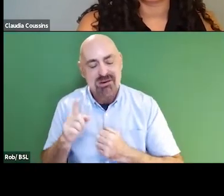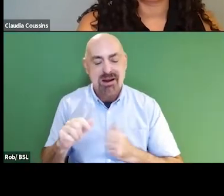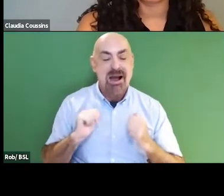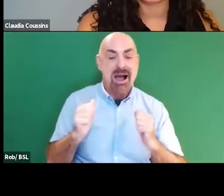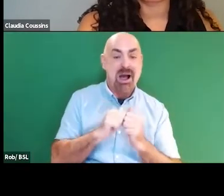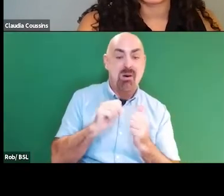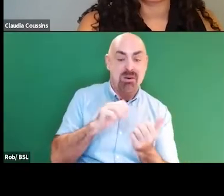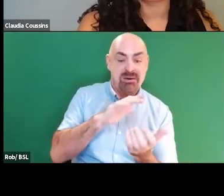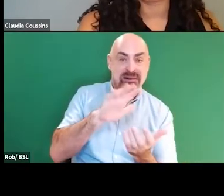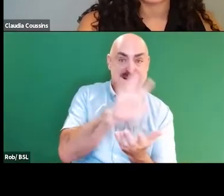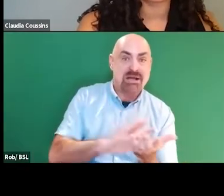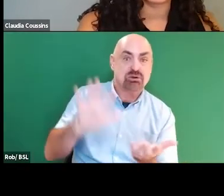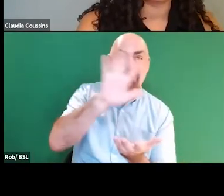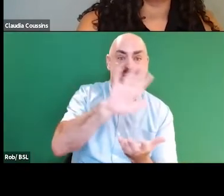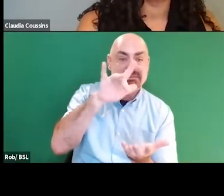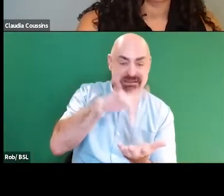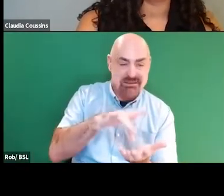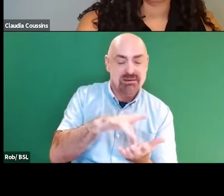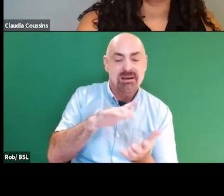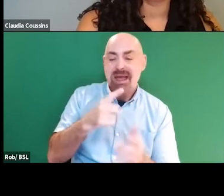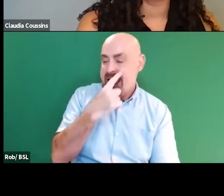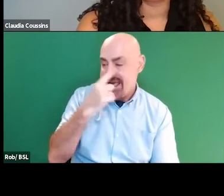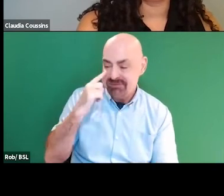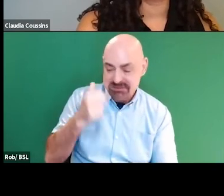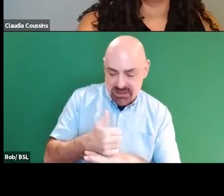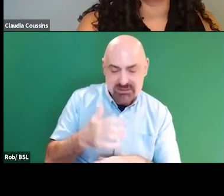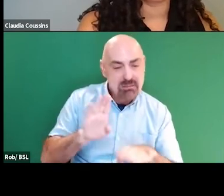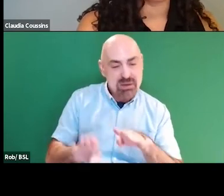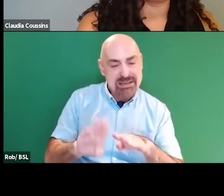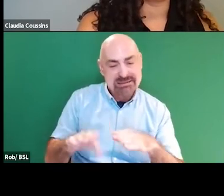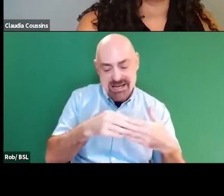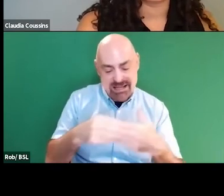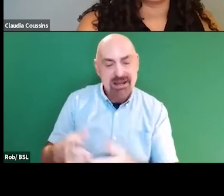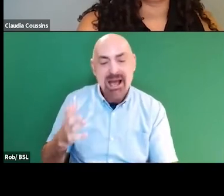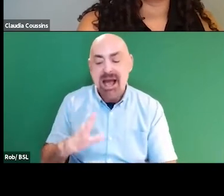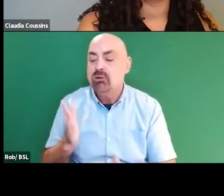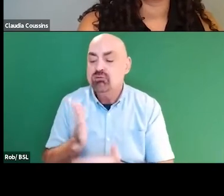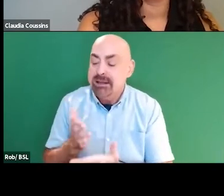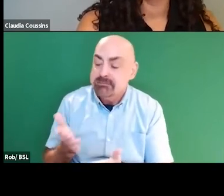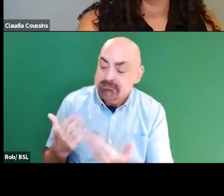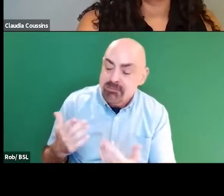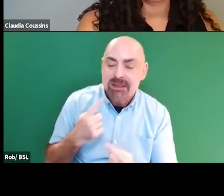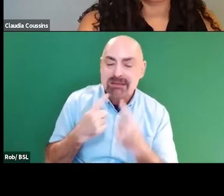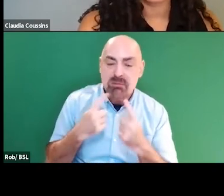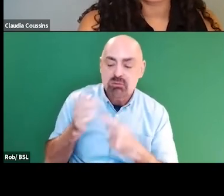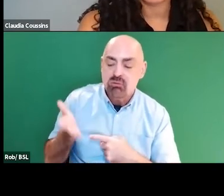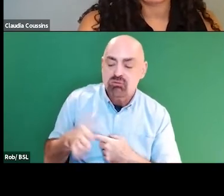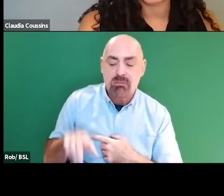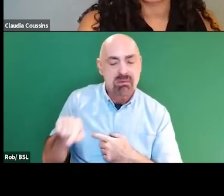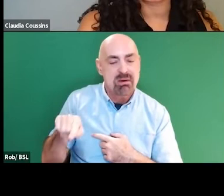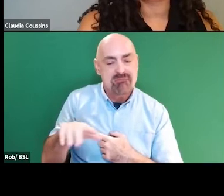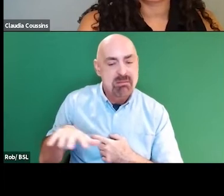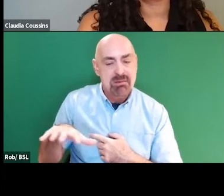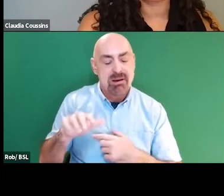Centre is to be evidence-based, practice-led, and most importantly, informed by families themselves. So it's essential